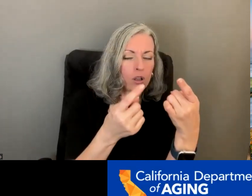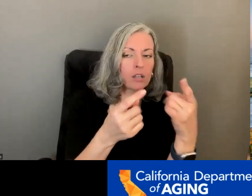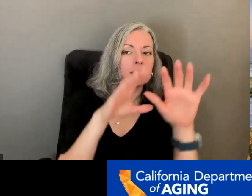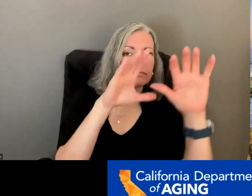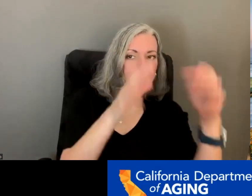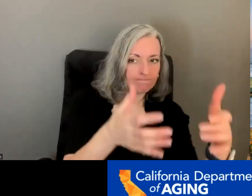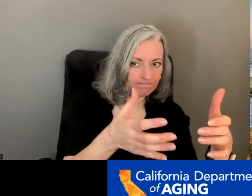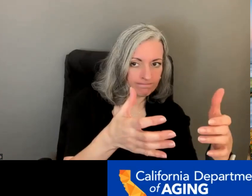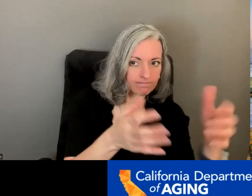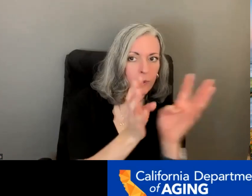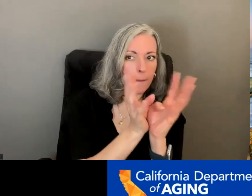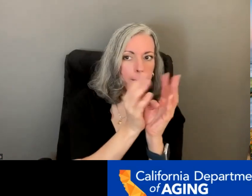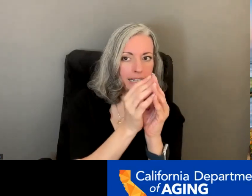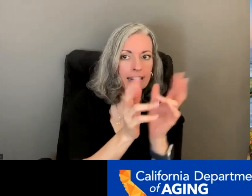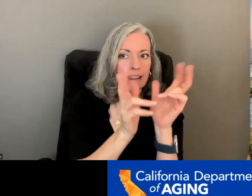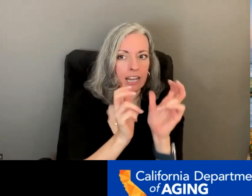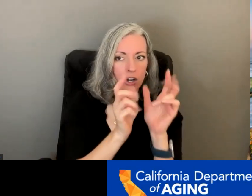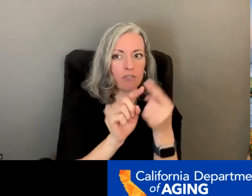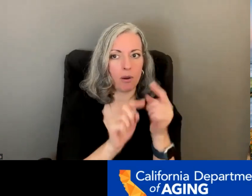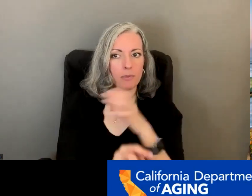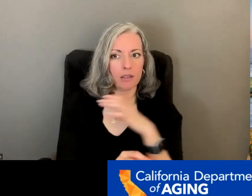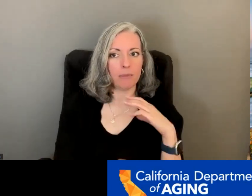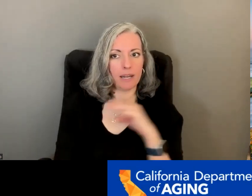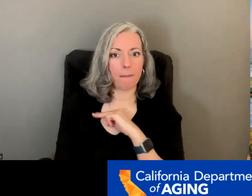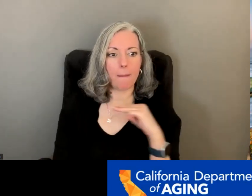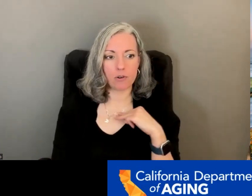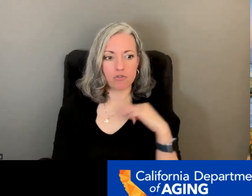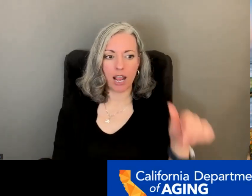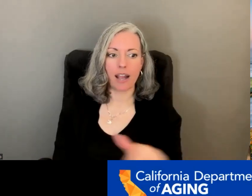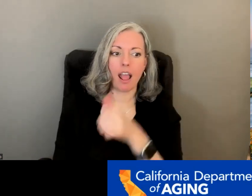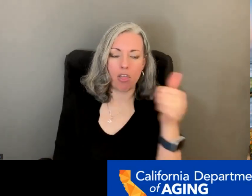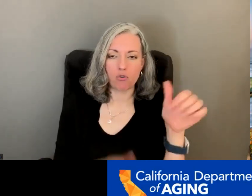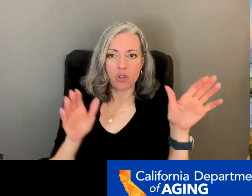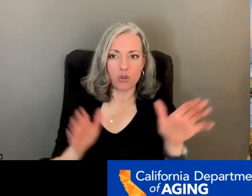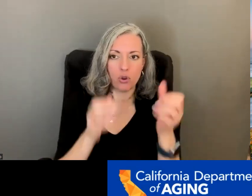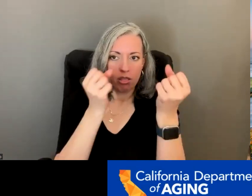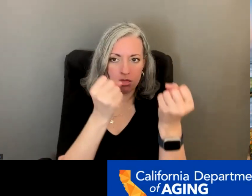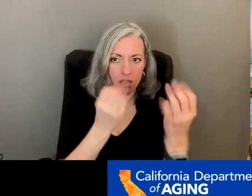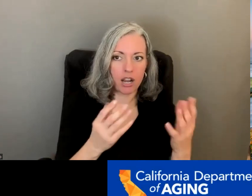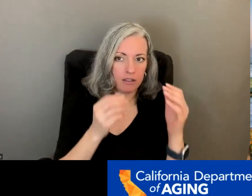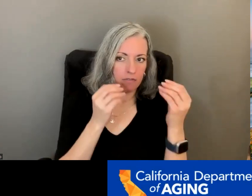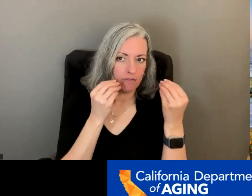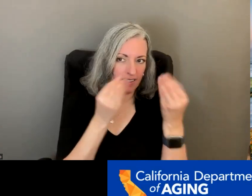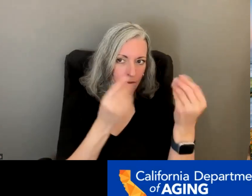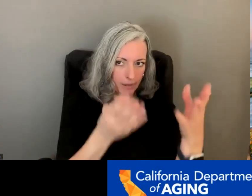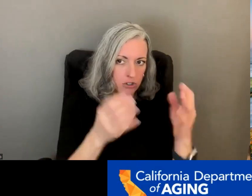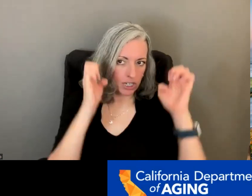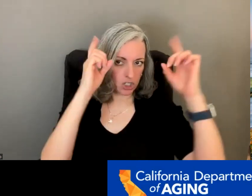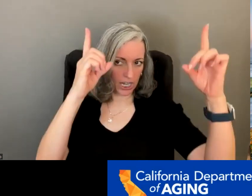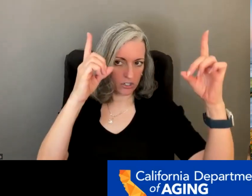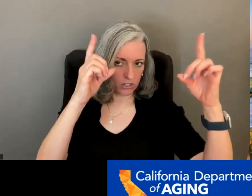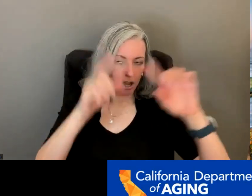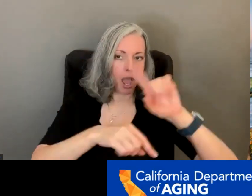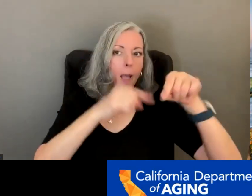convening, hearing from our committee members and others, and doing a lot of information and education about the aging